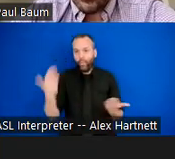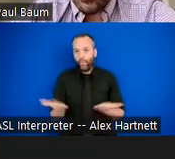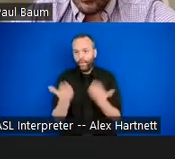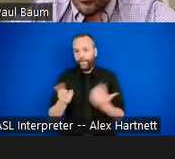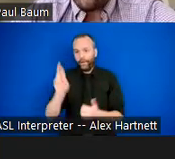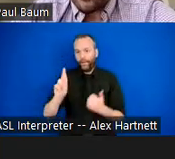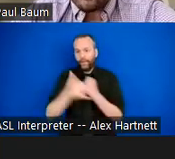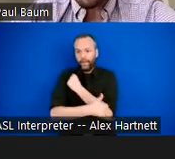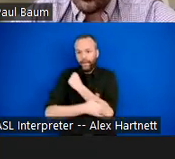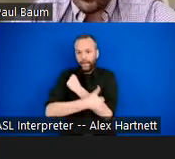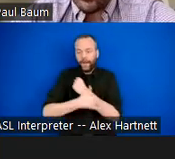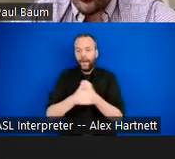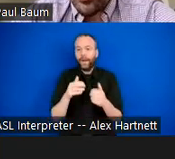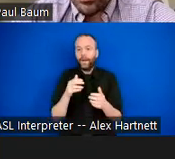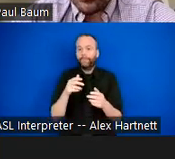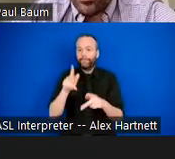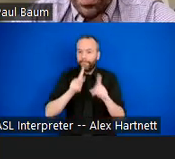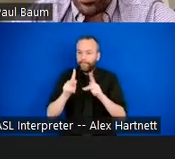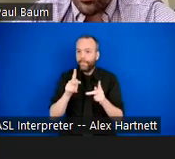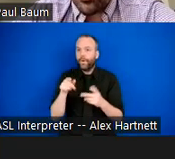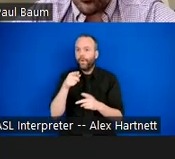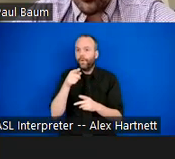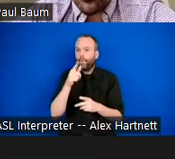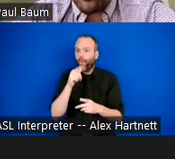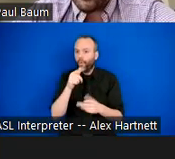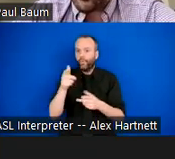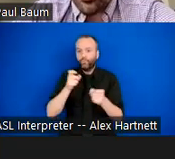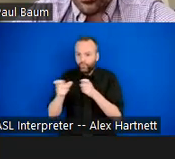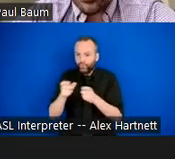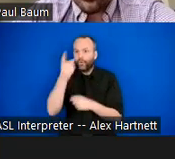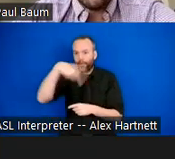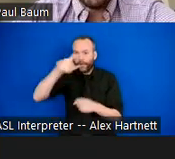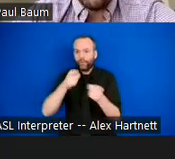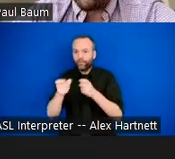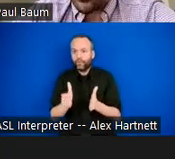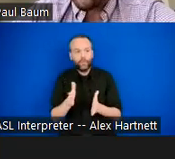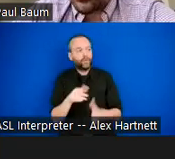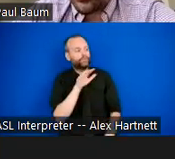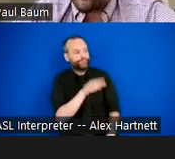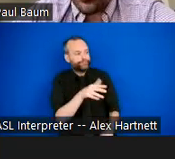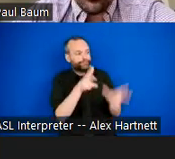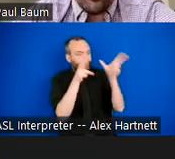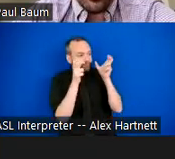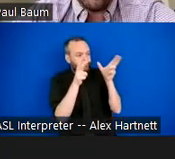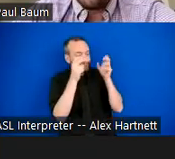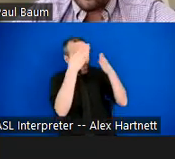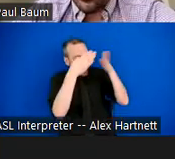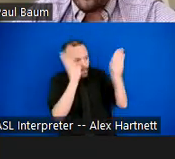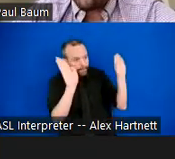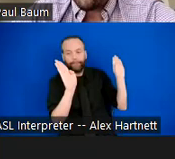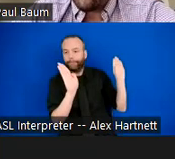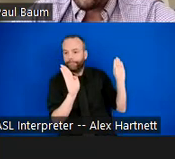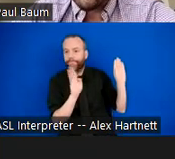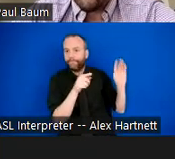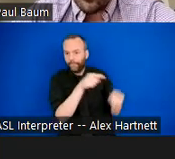that said, hey, this is really impacting people. This hurts when they're getting dead named in the lobby. And